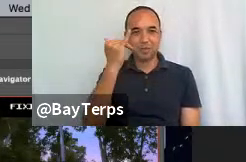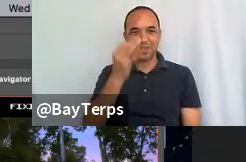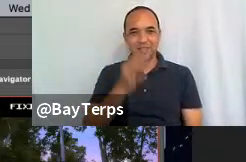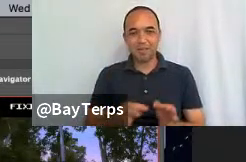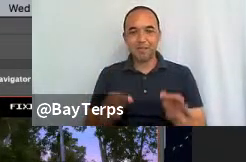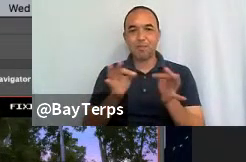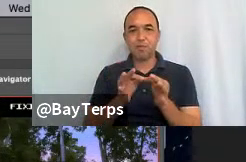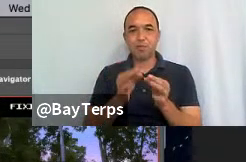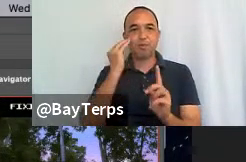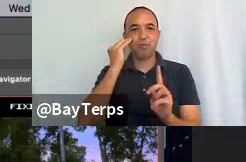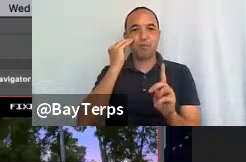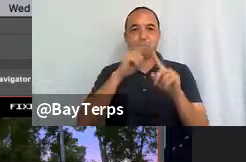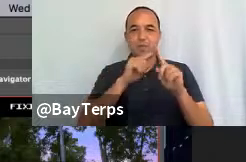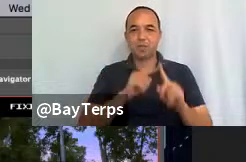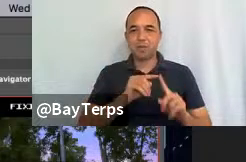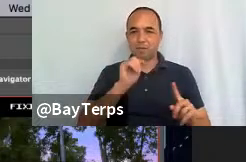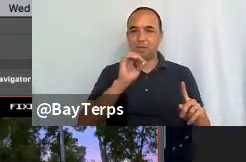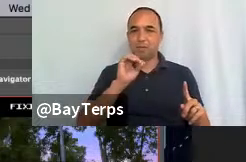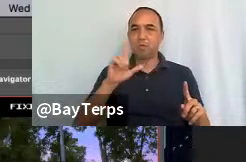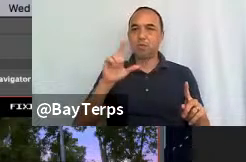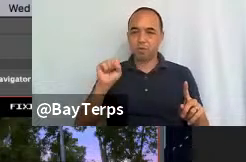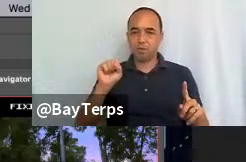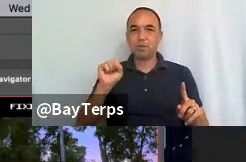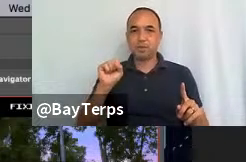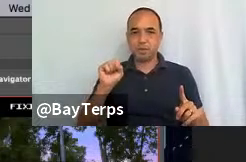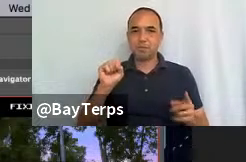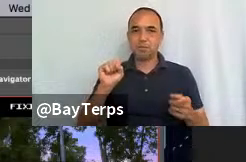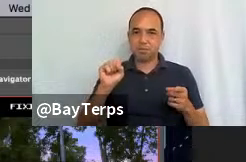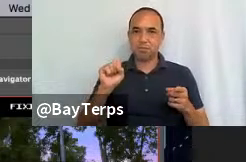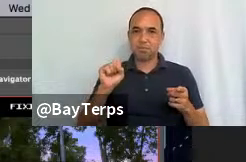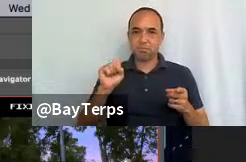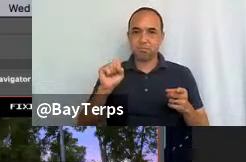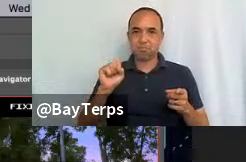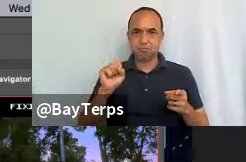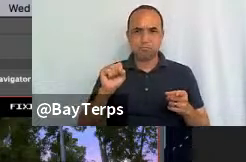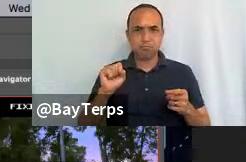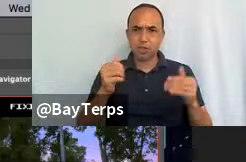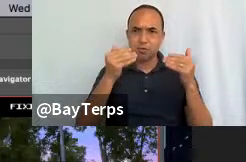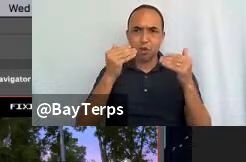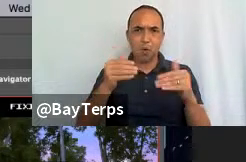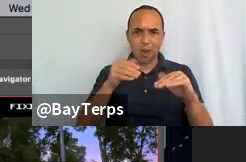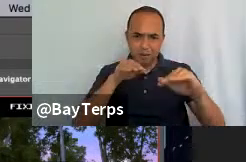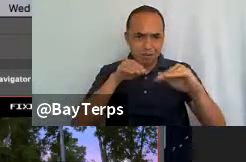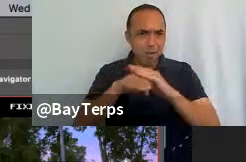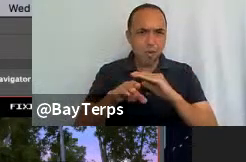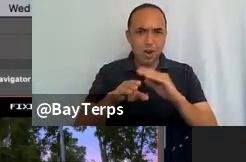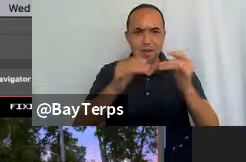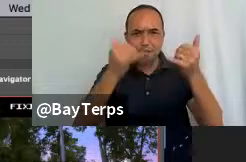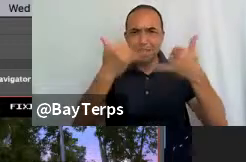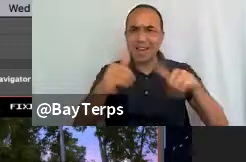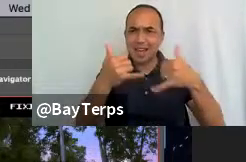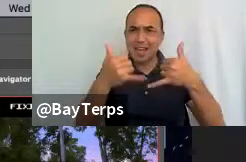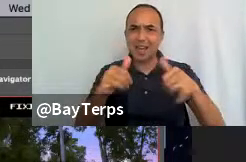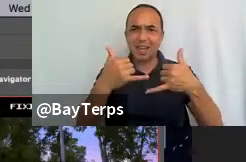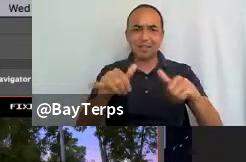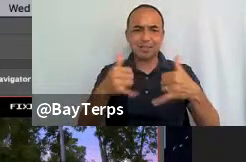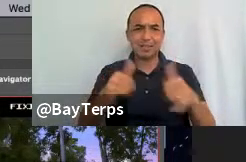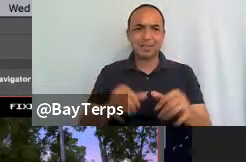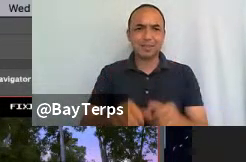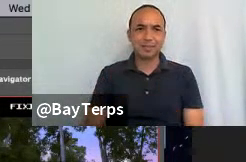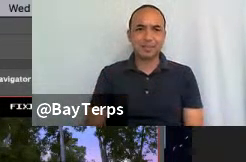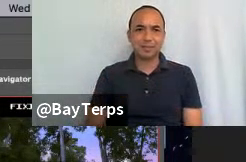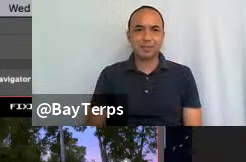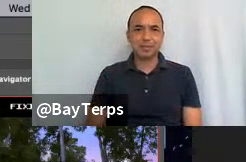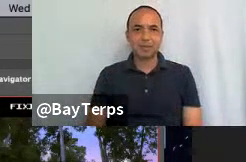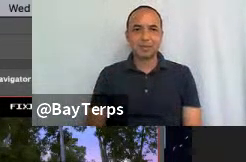different tools. I would suggest just get in there and mess with it. Just get into all of these